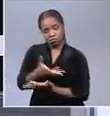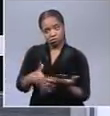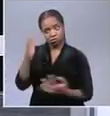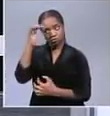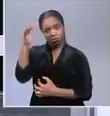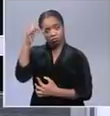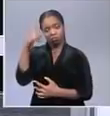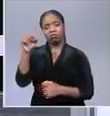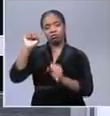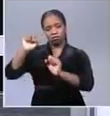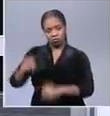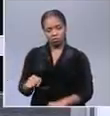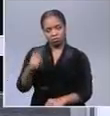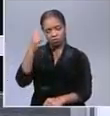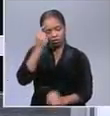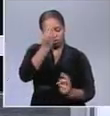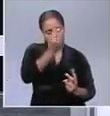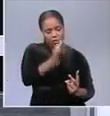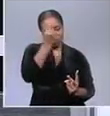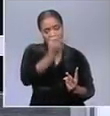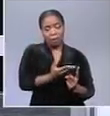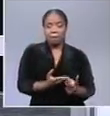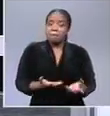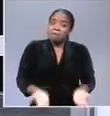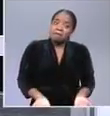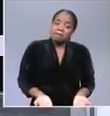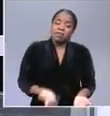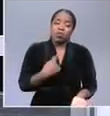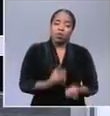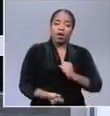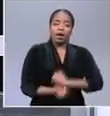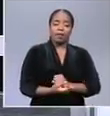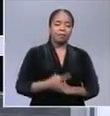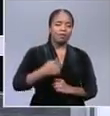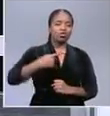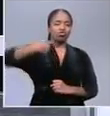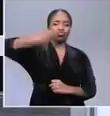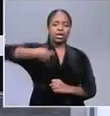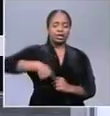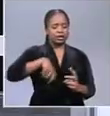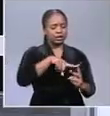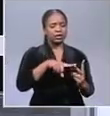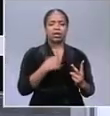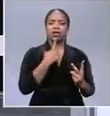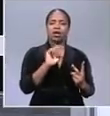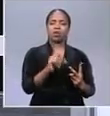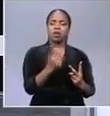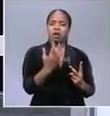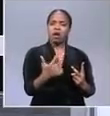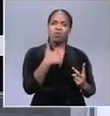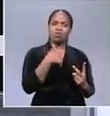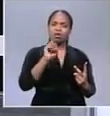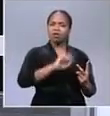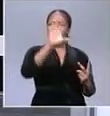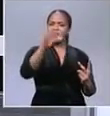and communicate their fate to them. So, what did Justice Yvonne Mokgoro say about the pair? And a bigger question for us as a